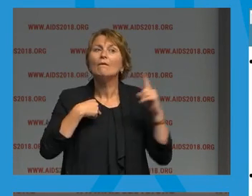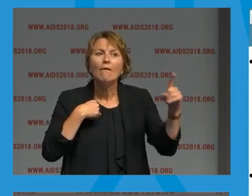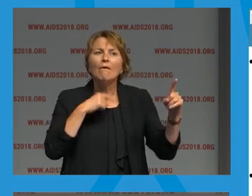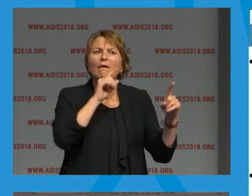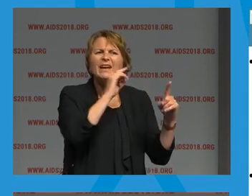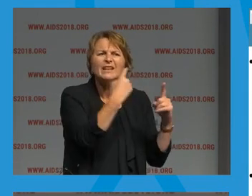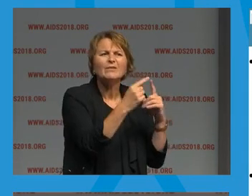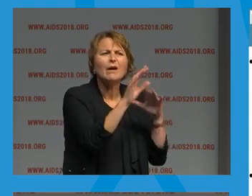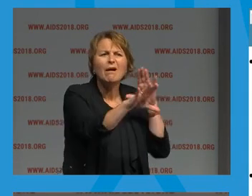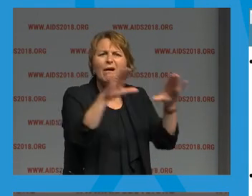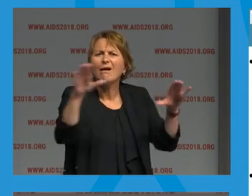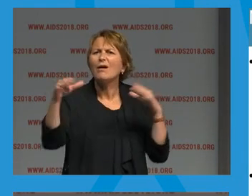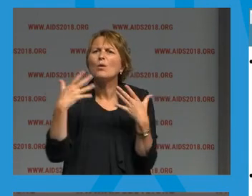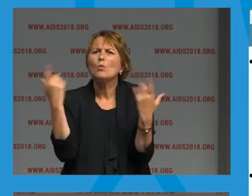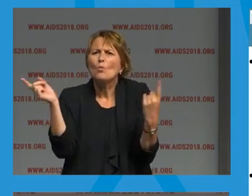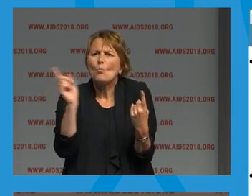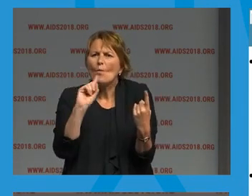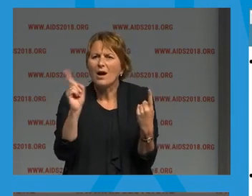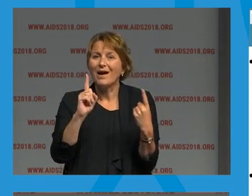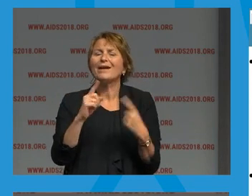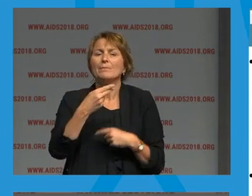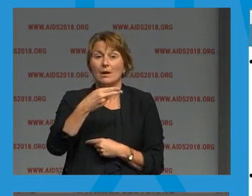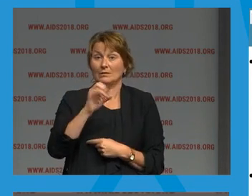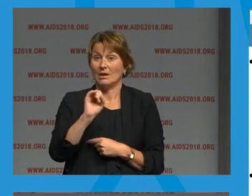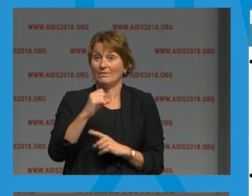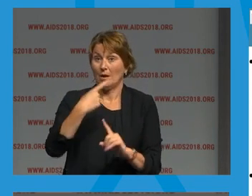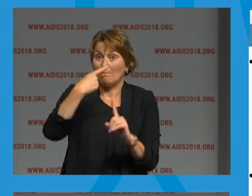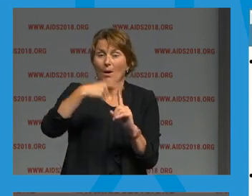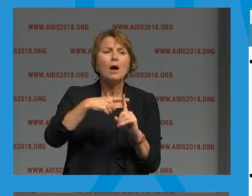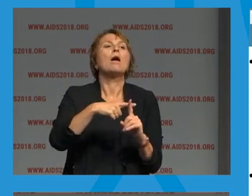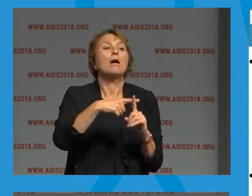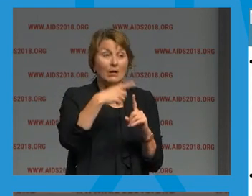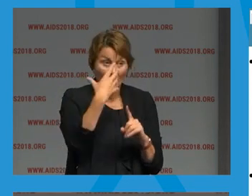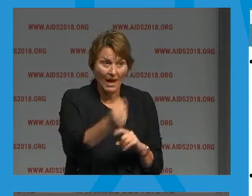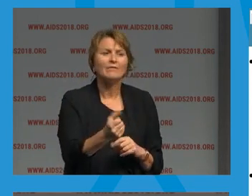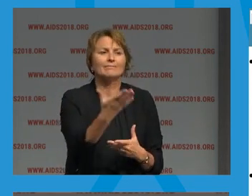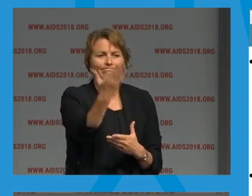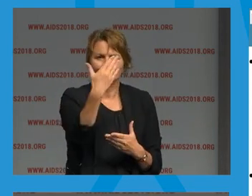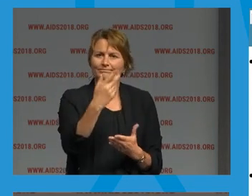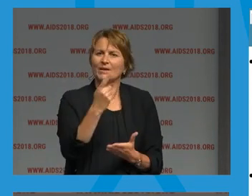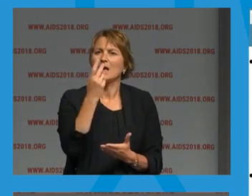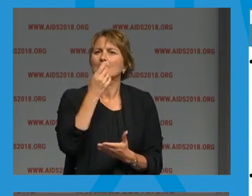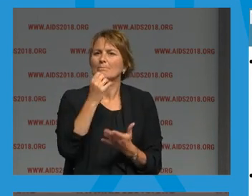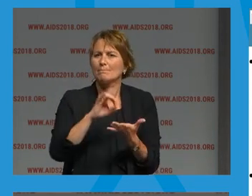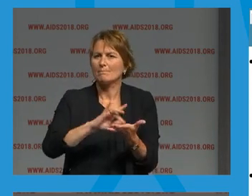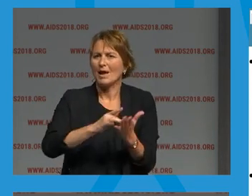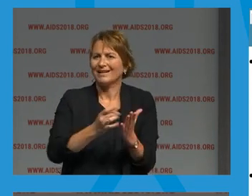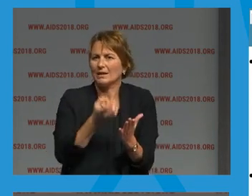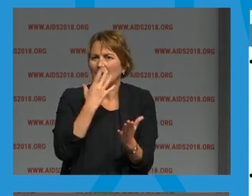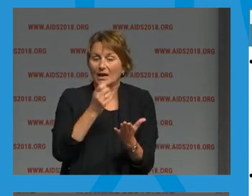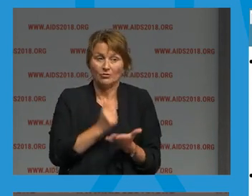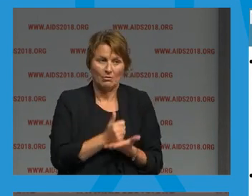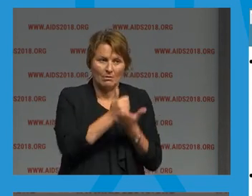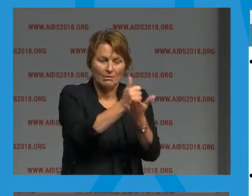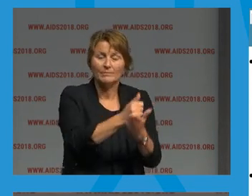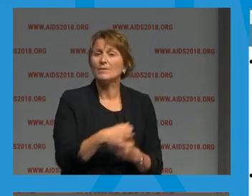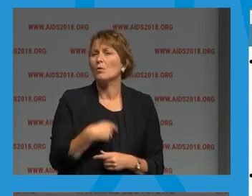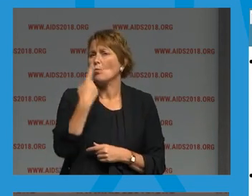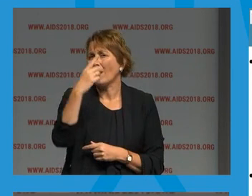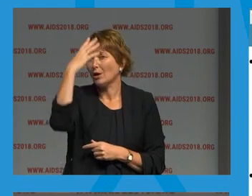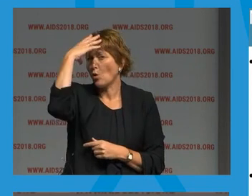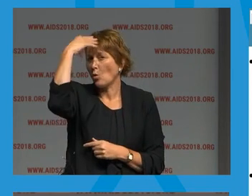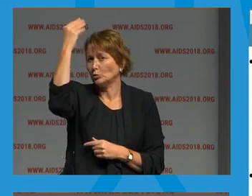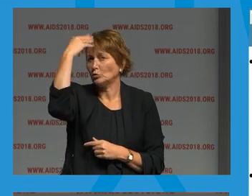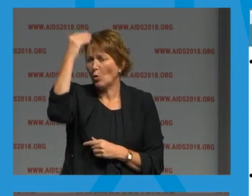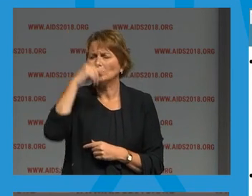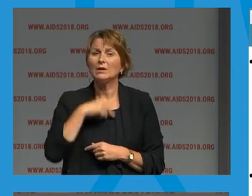finding HIV positives and getting them on treatment. But a new innovation came out of Lesotho, who talked to men in focus groups and